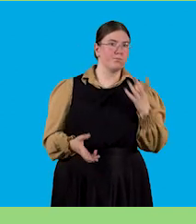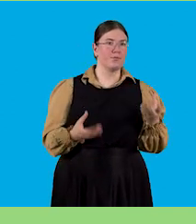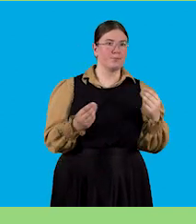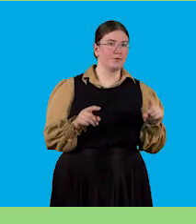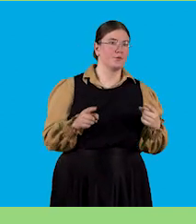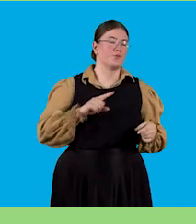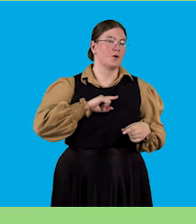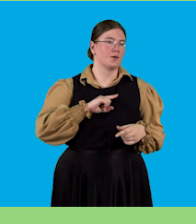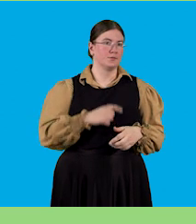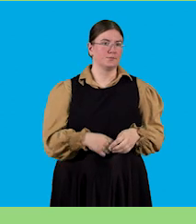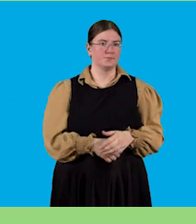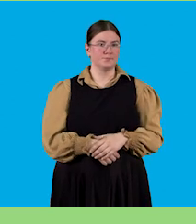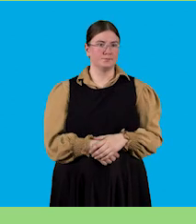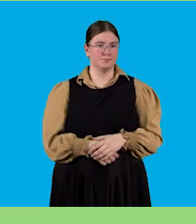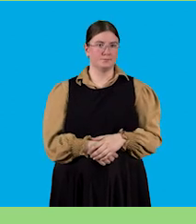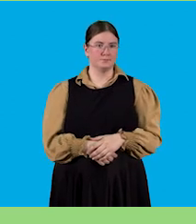males.